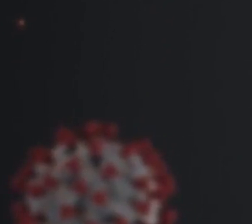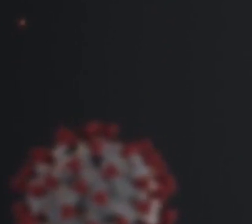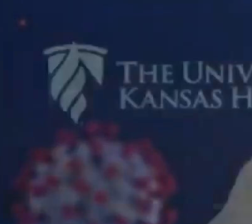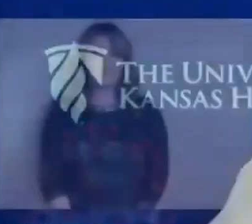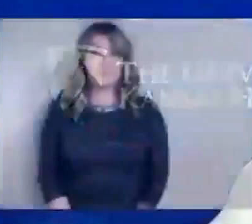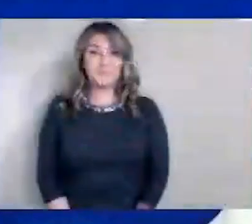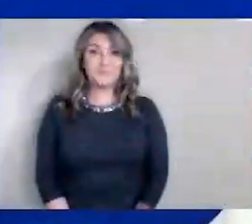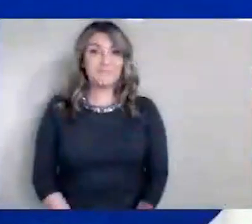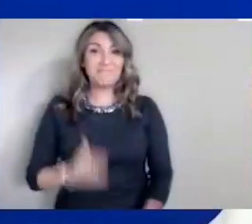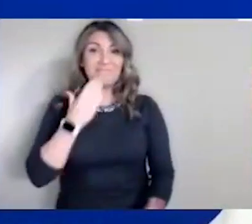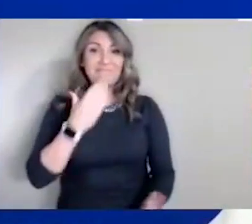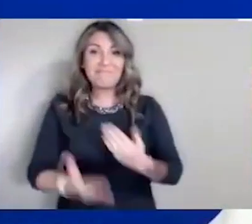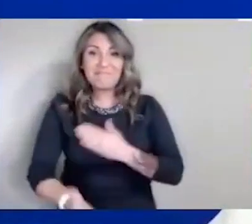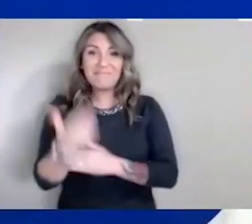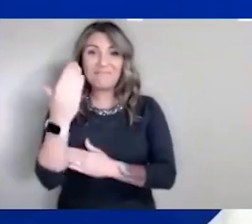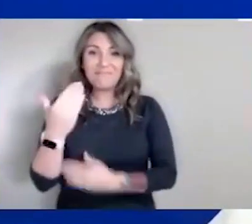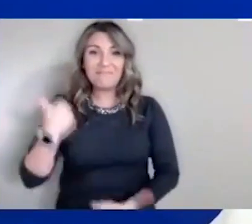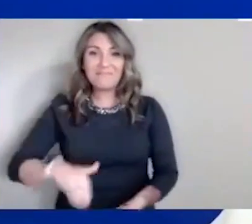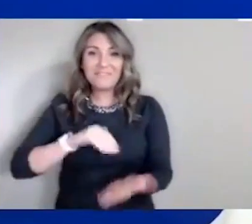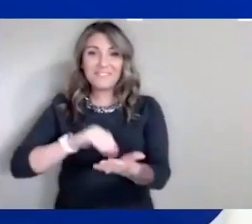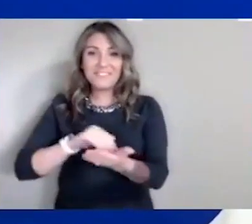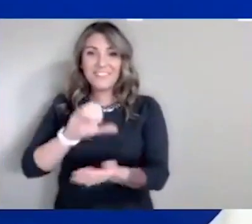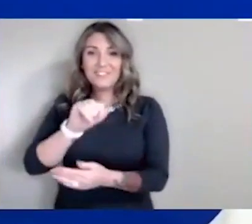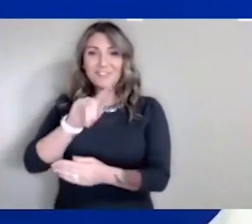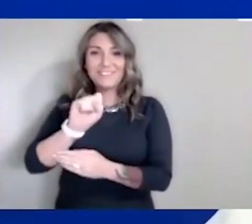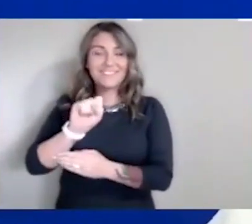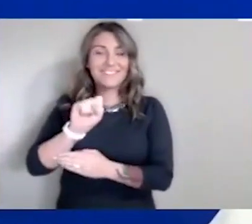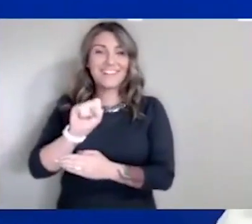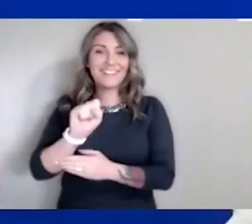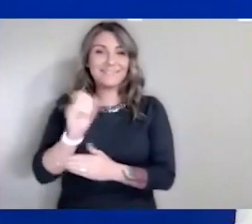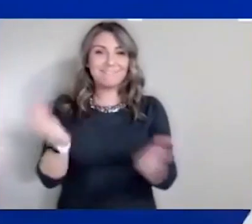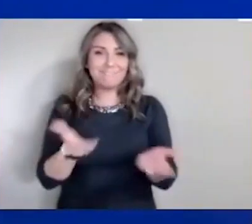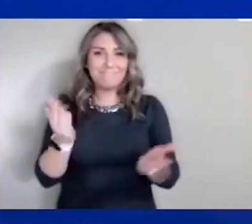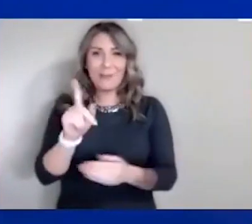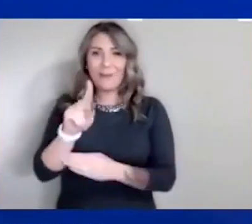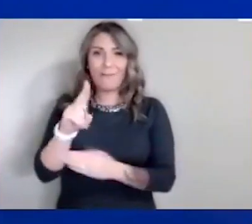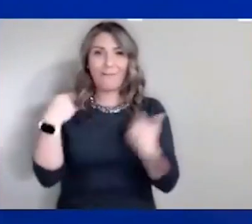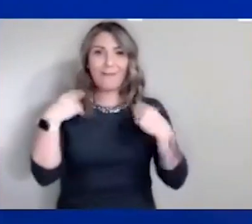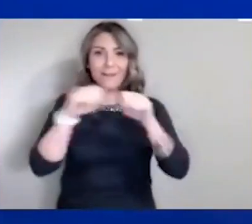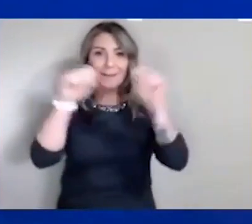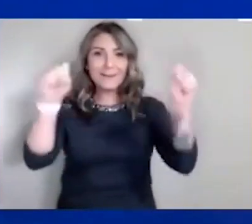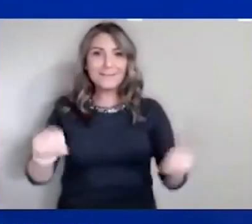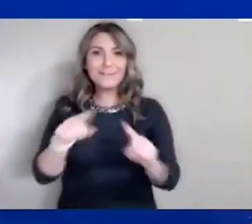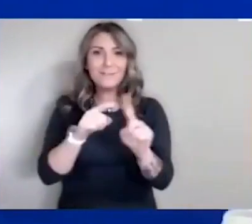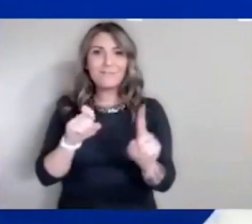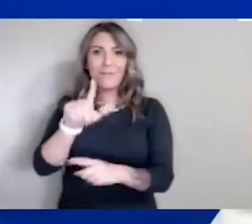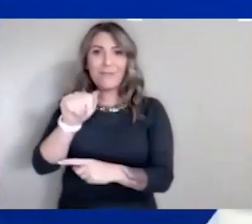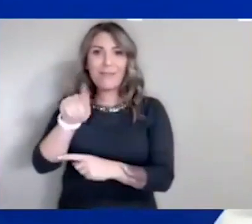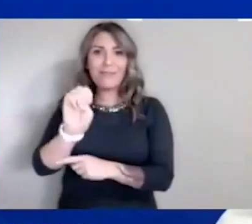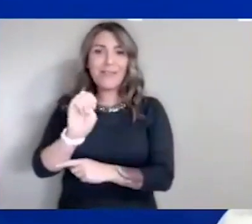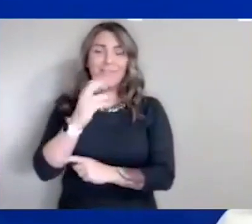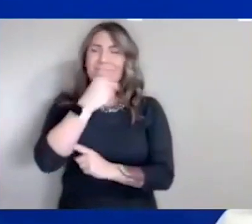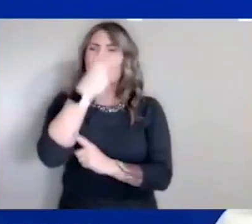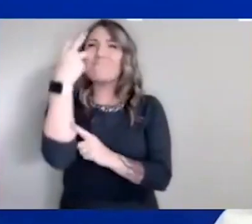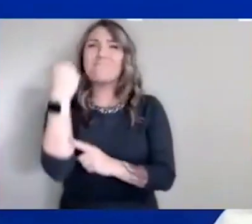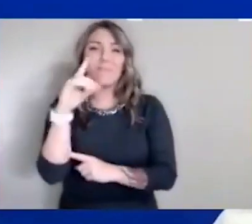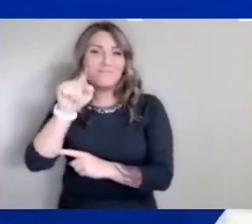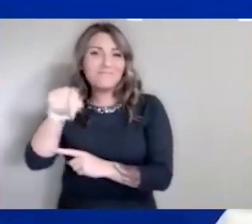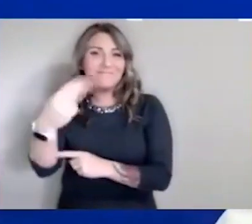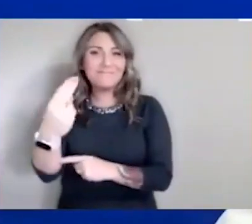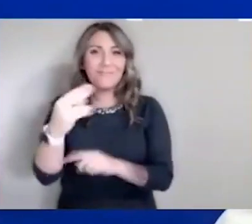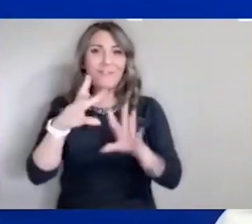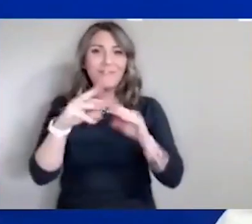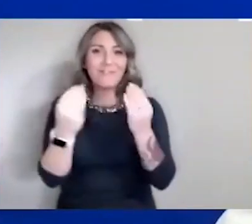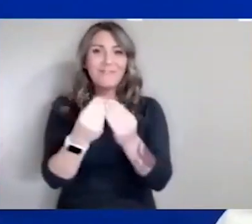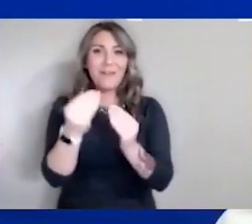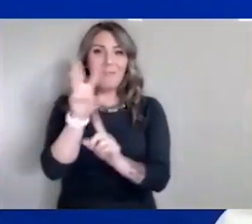Good morning. This is Steve Stites, Chief Medical Officer here at the University of Kansas Health System, broadcasting live with you from the beautiful Dolph Simons Family Studio. We